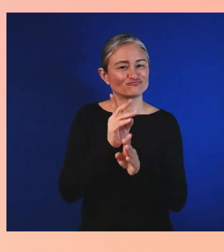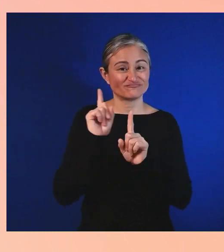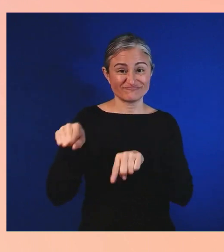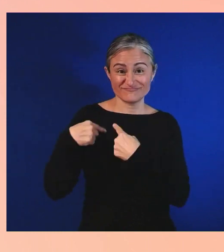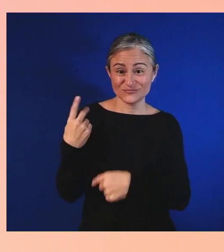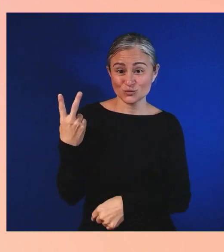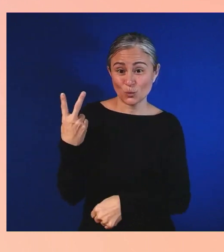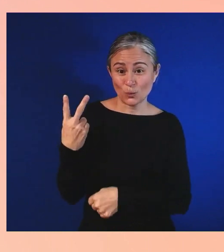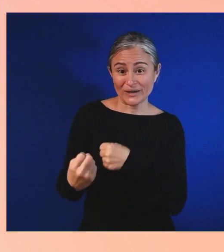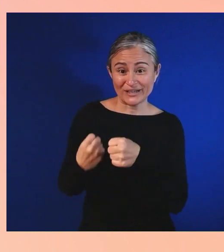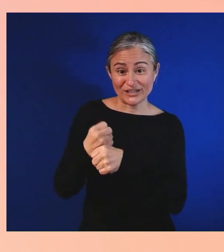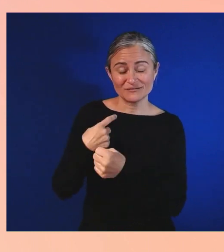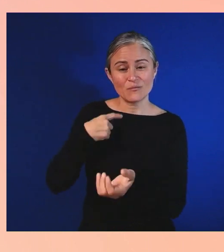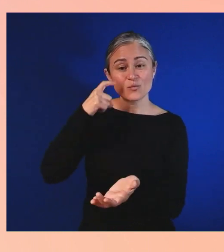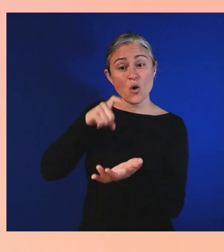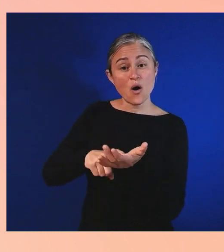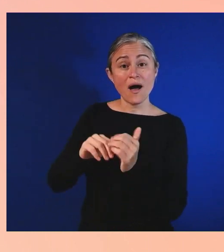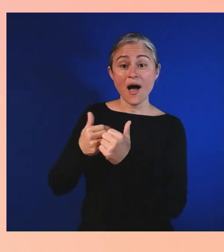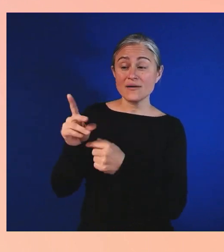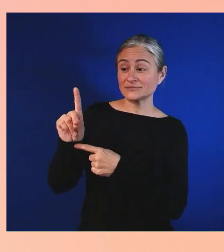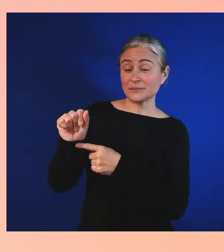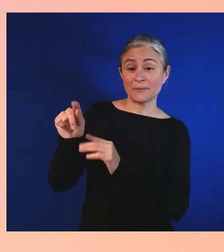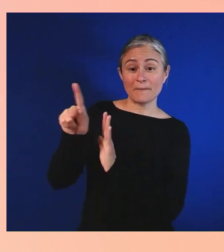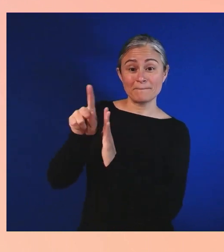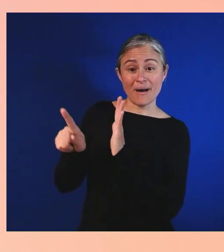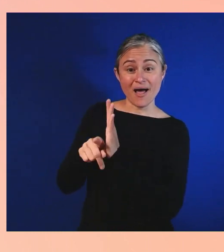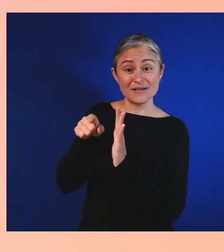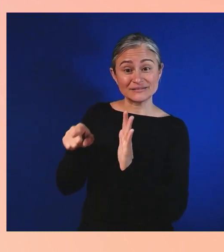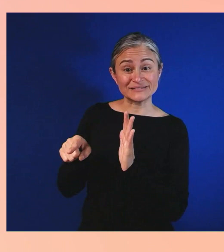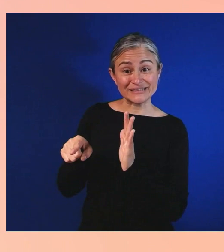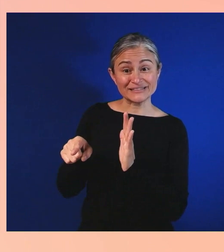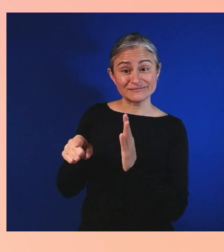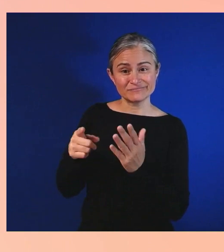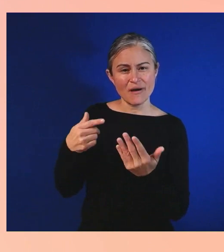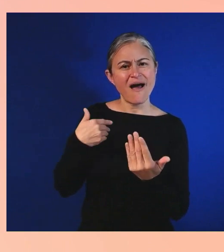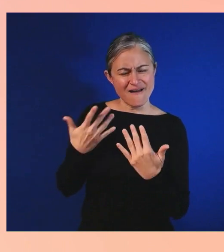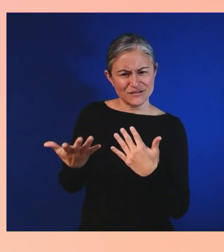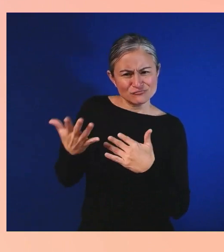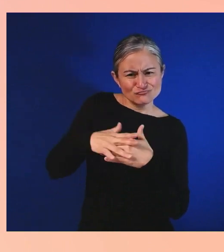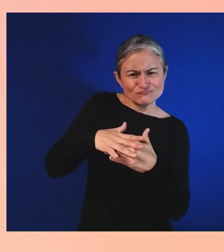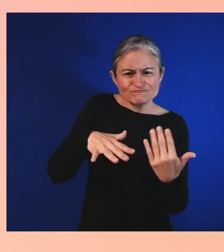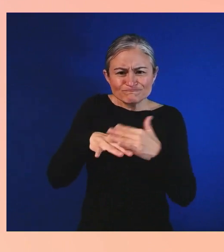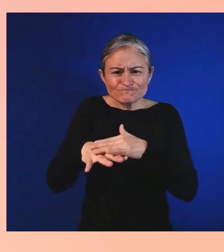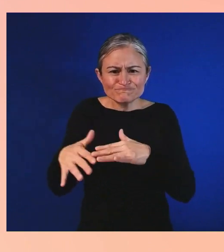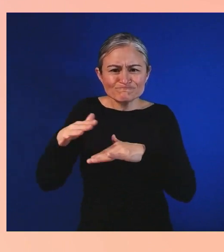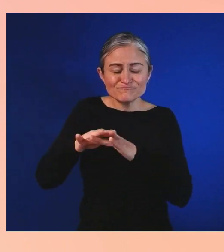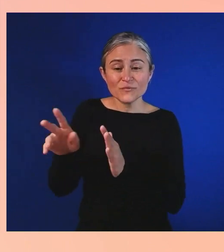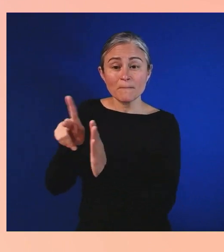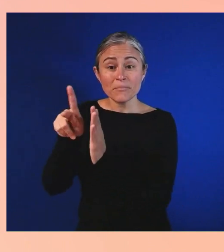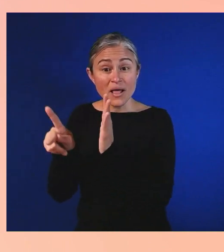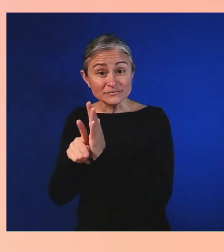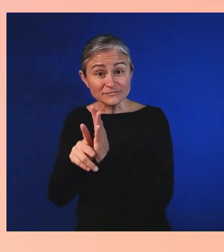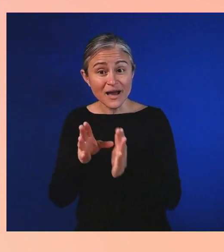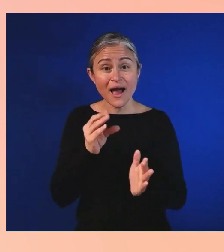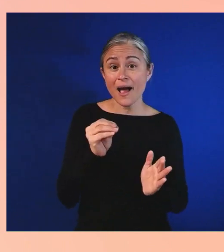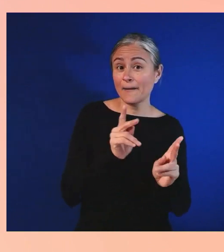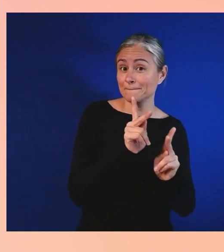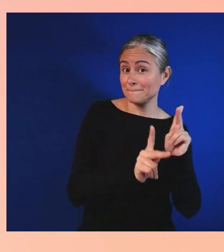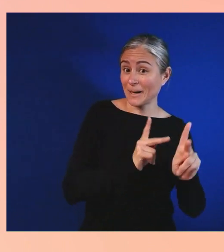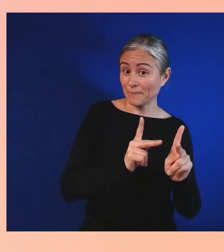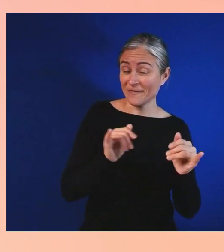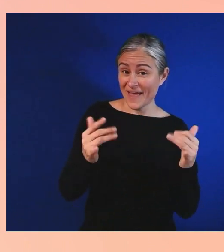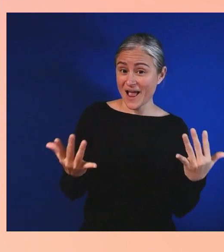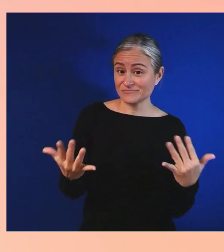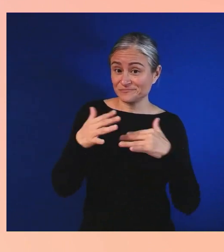technology and people. And at Microsoft, we believe that there's real power in technology to break down barriers or obstacles so that people can reach